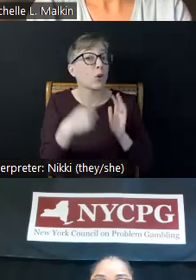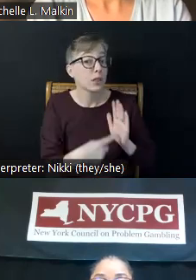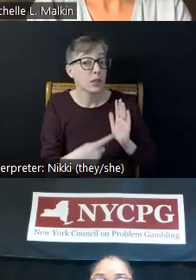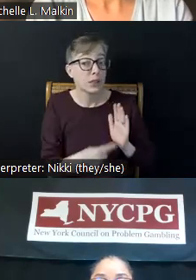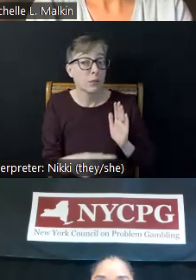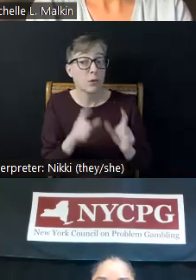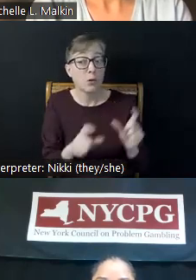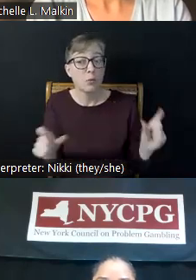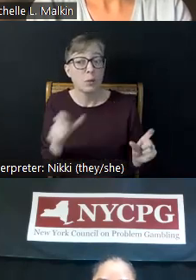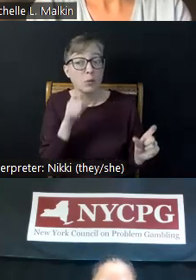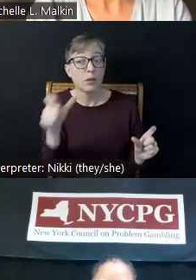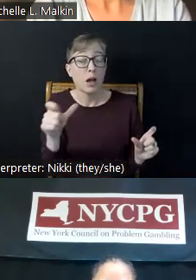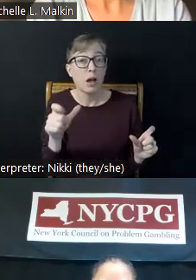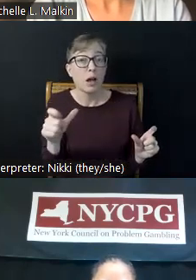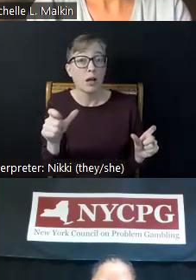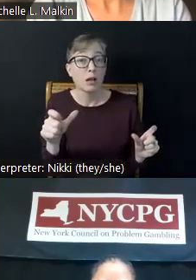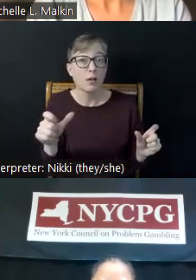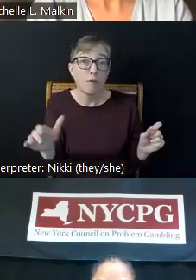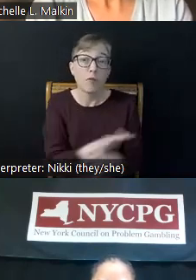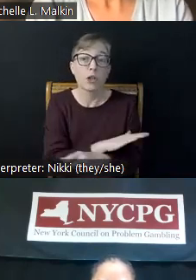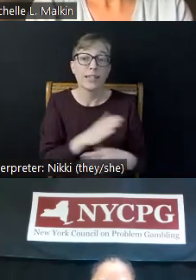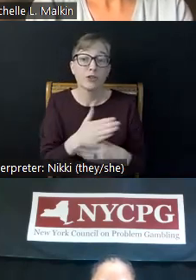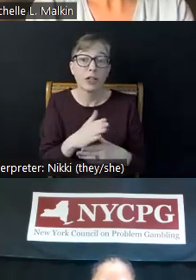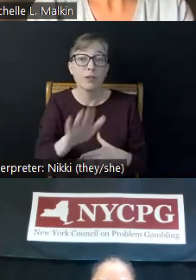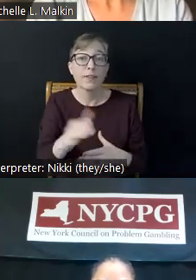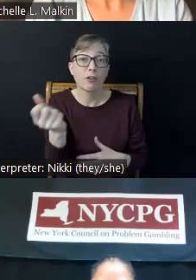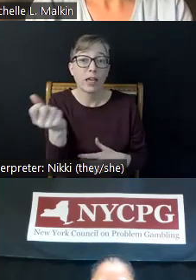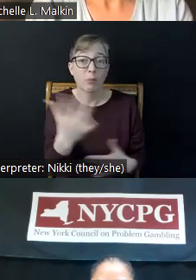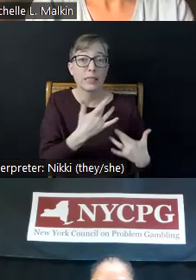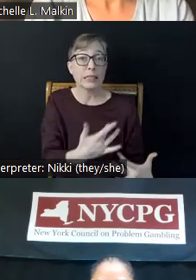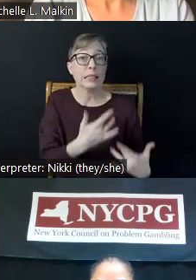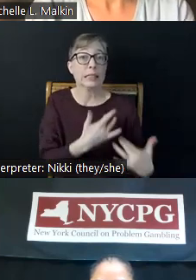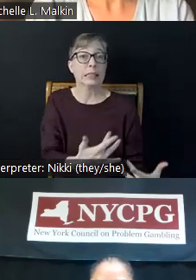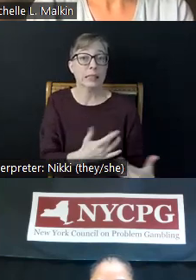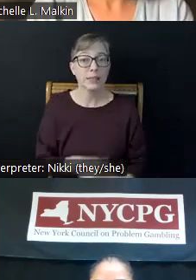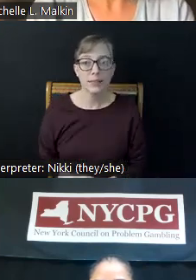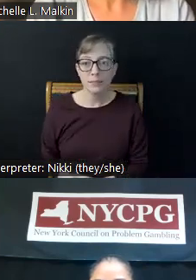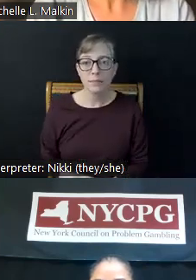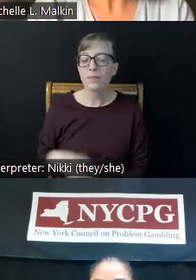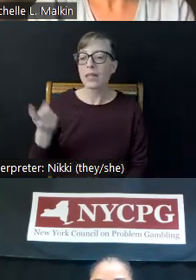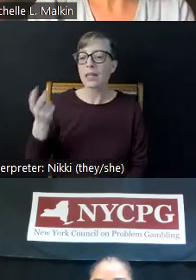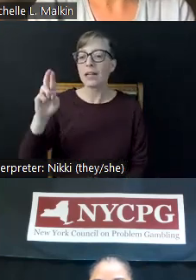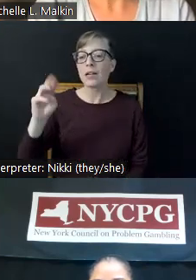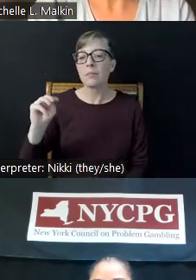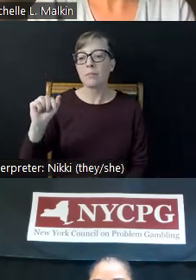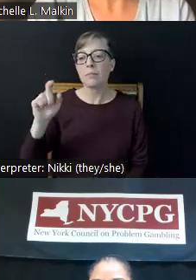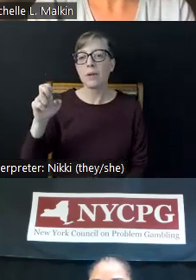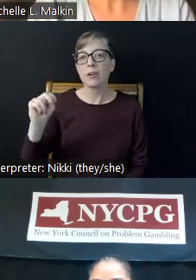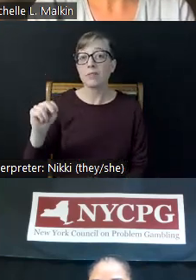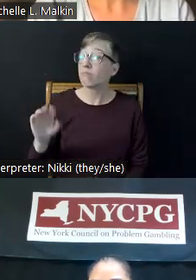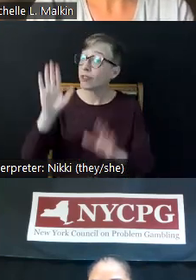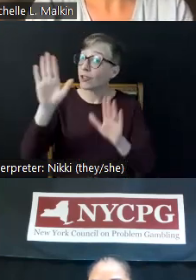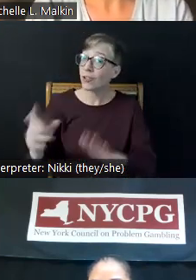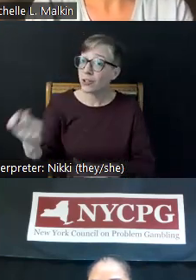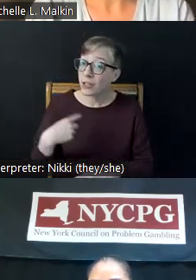sharing their gambling tendencies? That's a great question. And I was really kind of worried about that. But if you